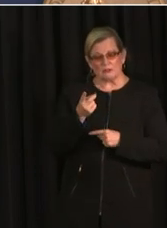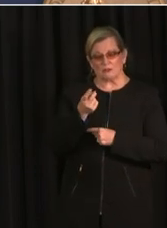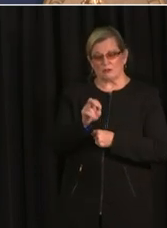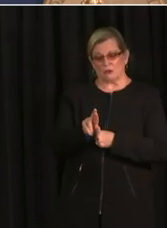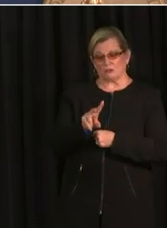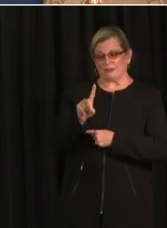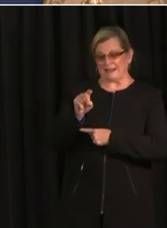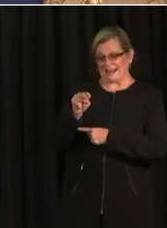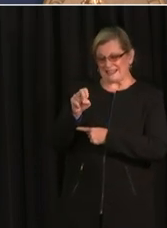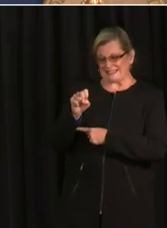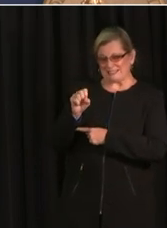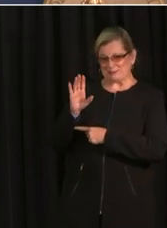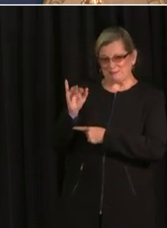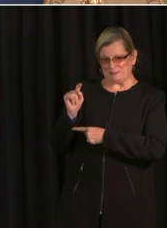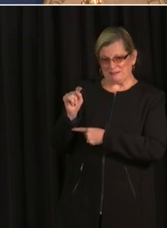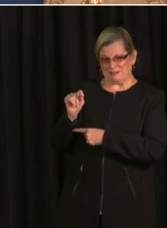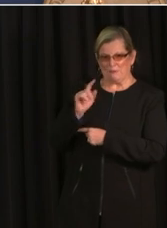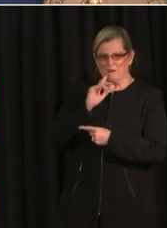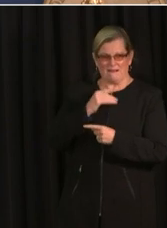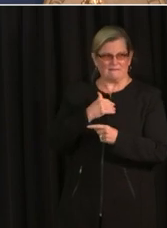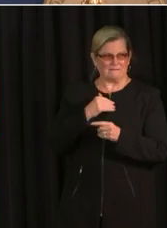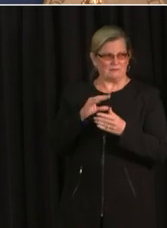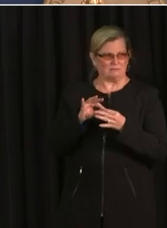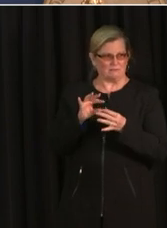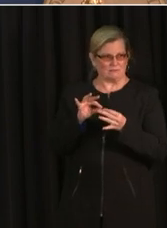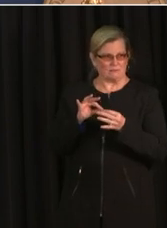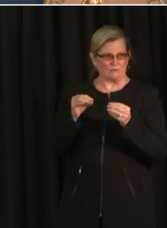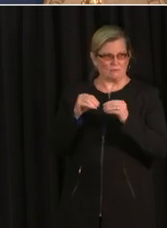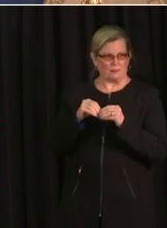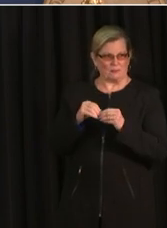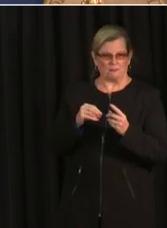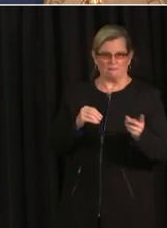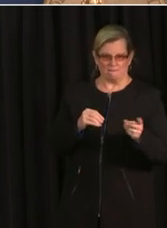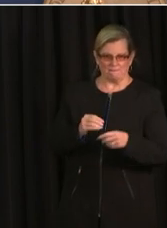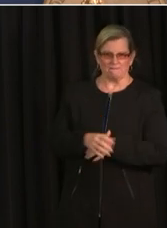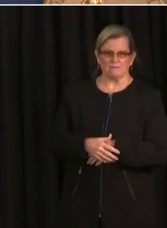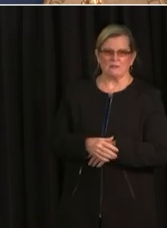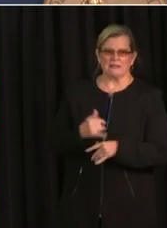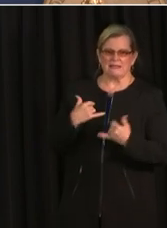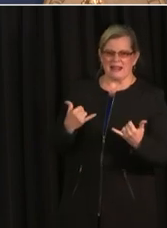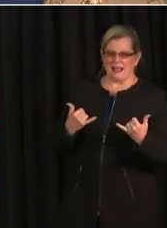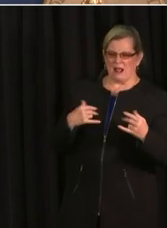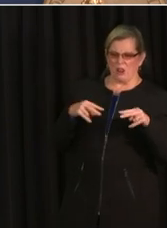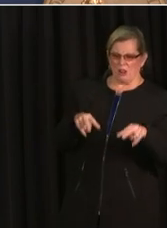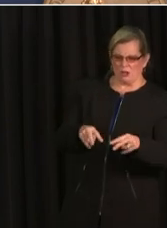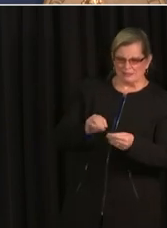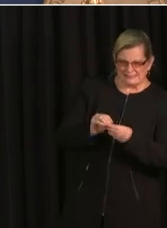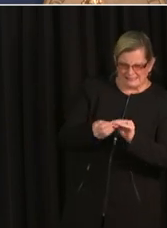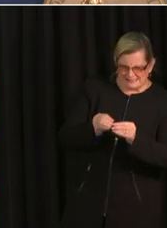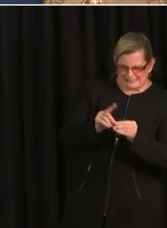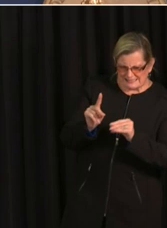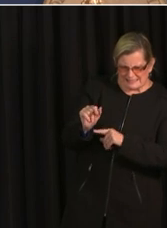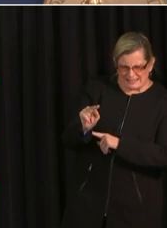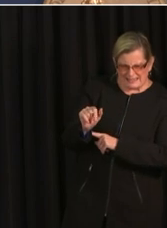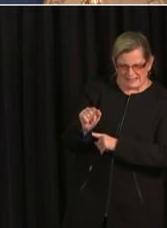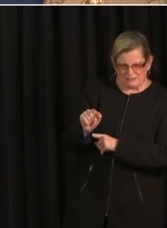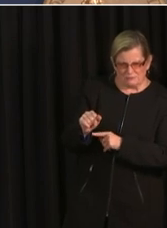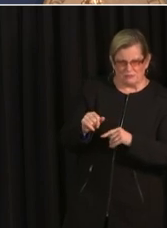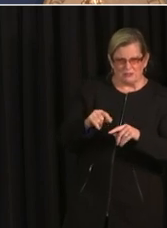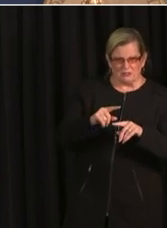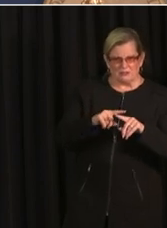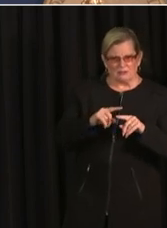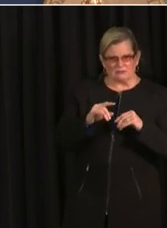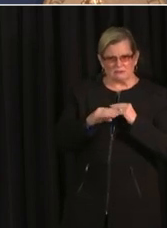about those metrics. As we look at the data and consider these trends, I want to